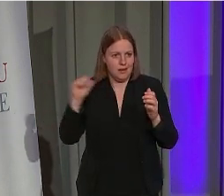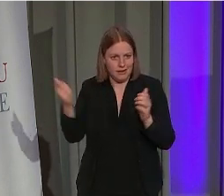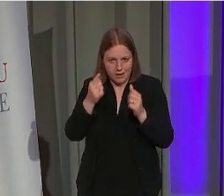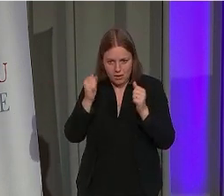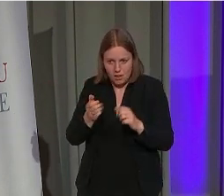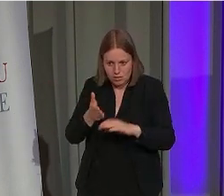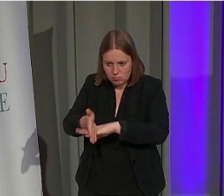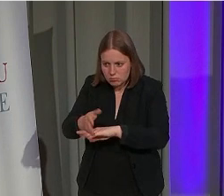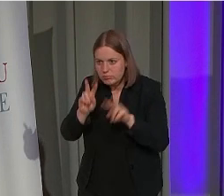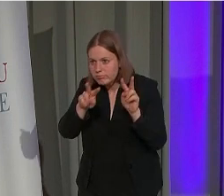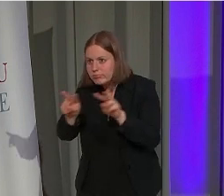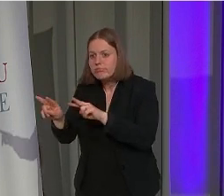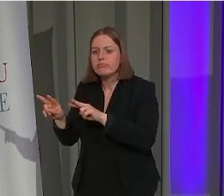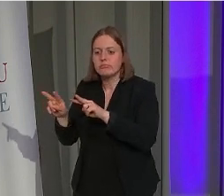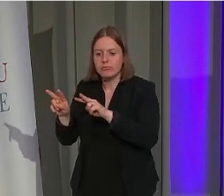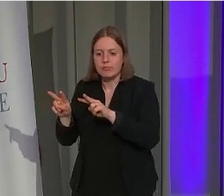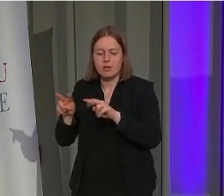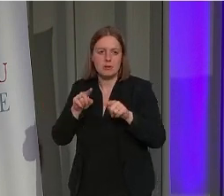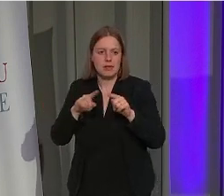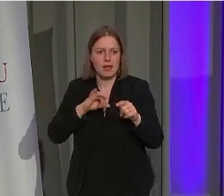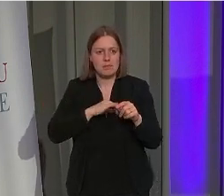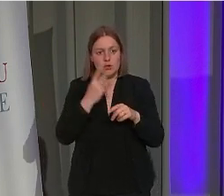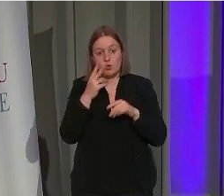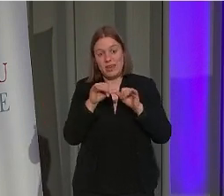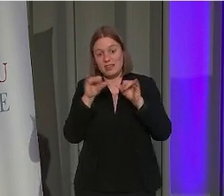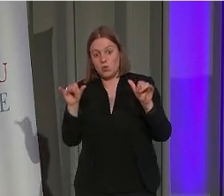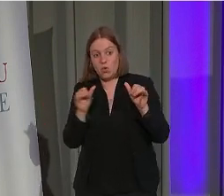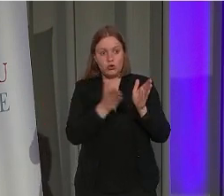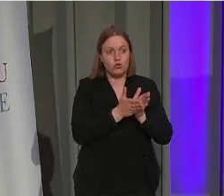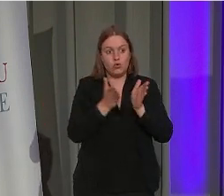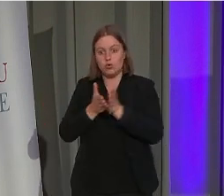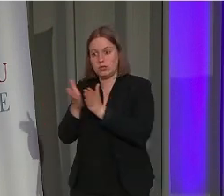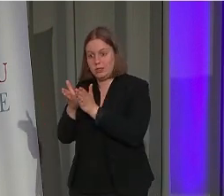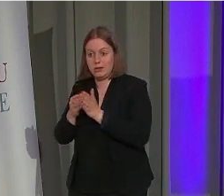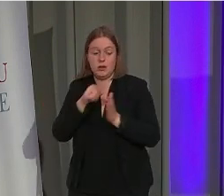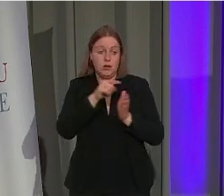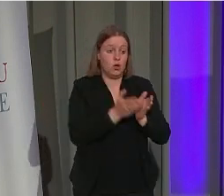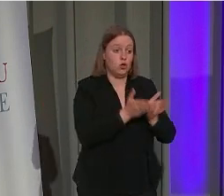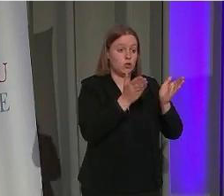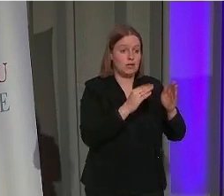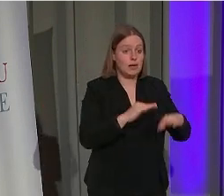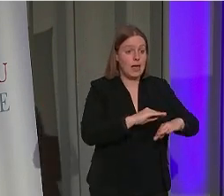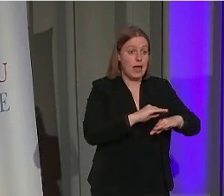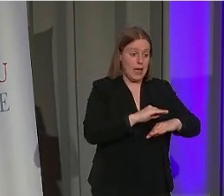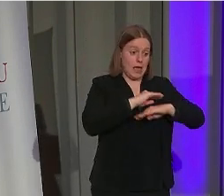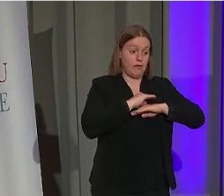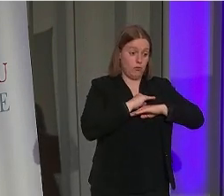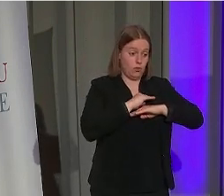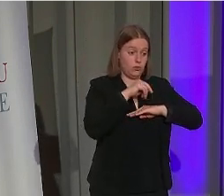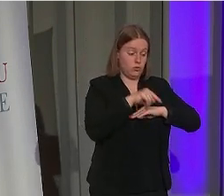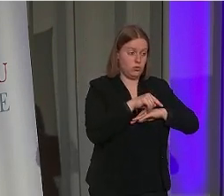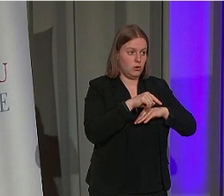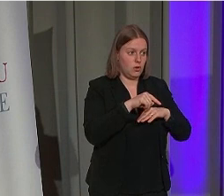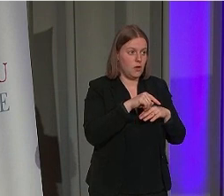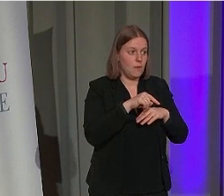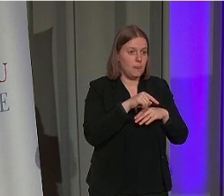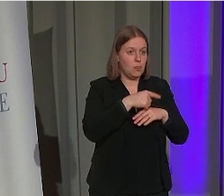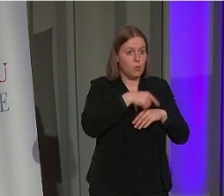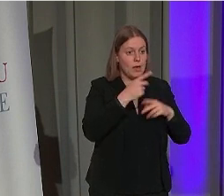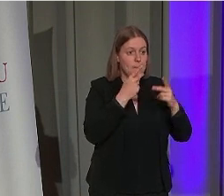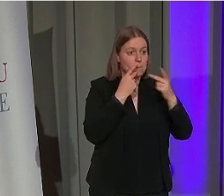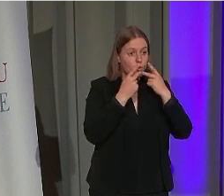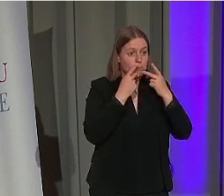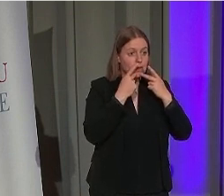for everybody. And that is how you create two types of cases. First of all, the heritage